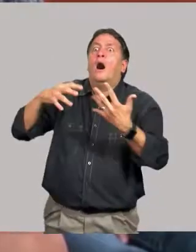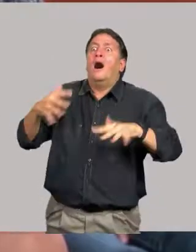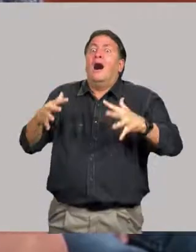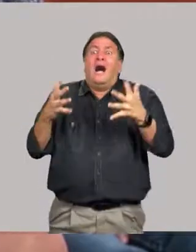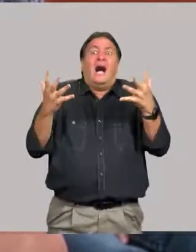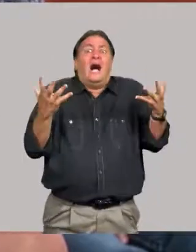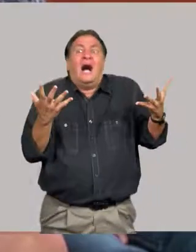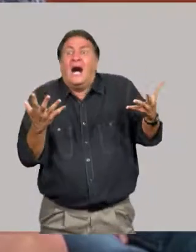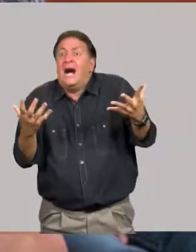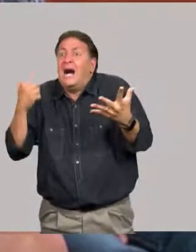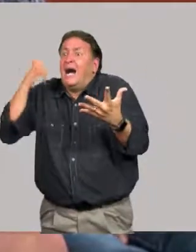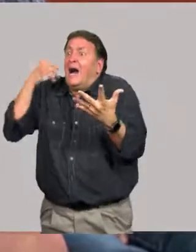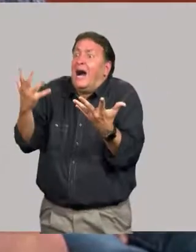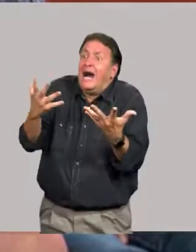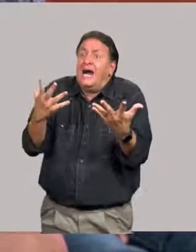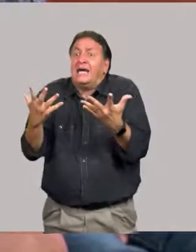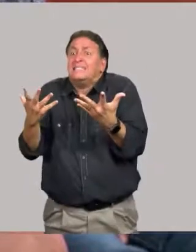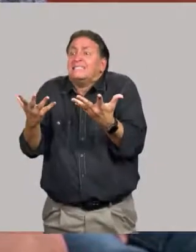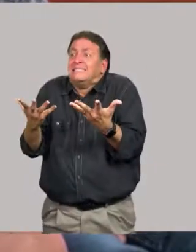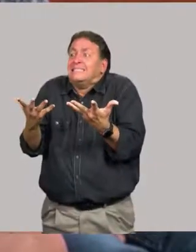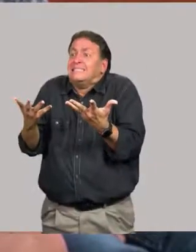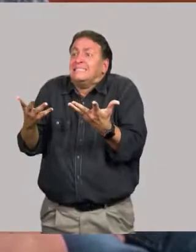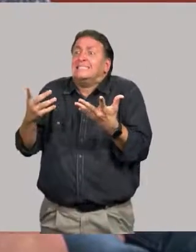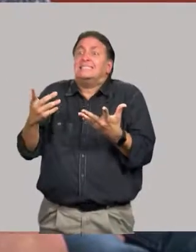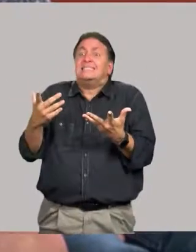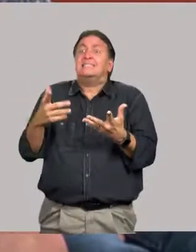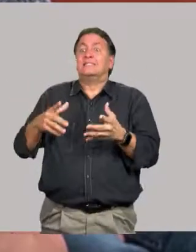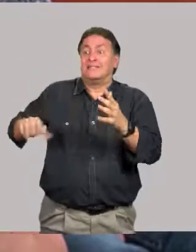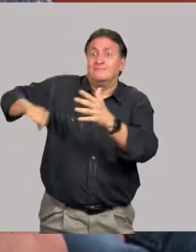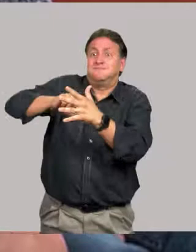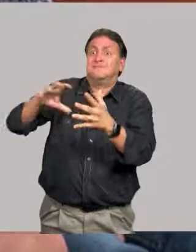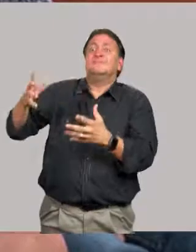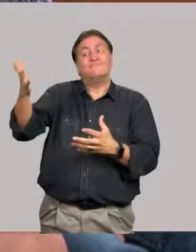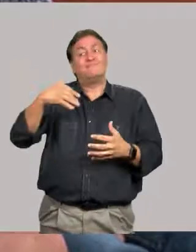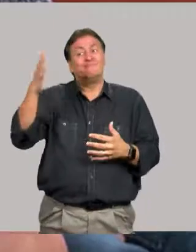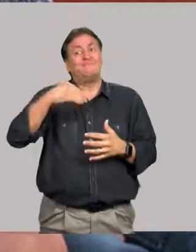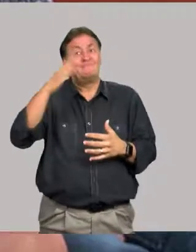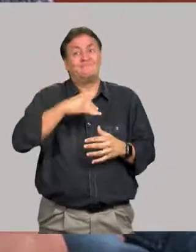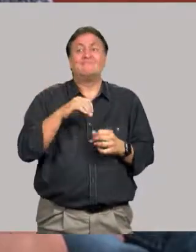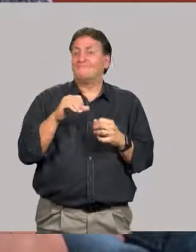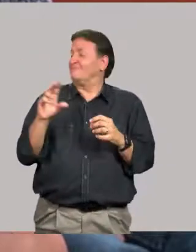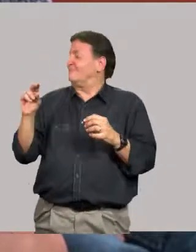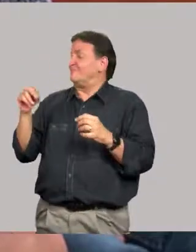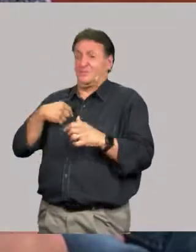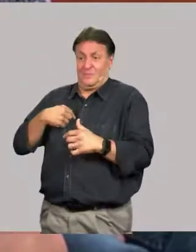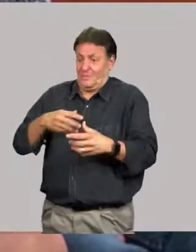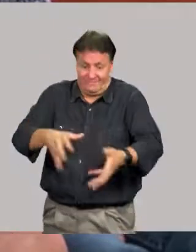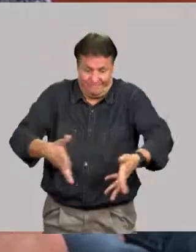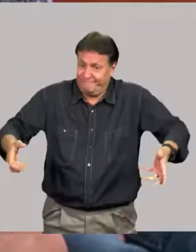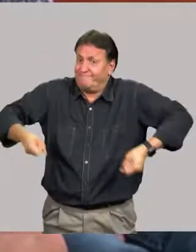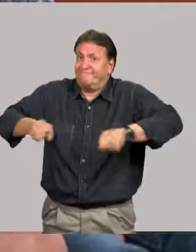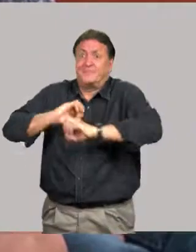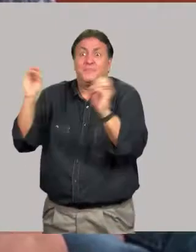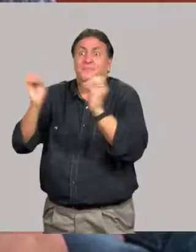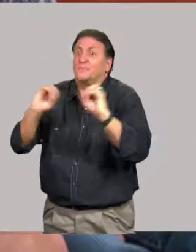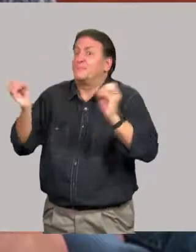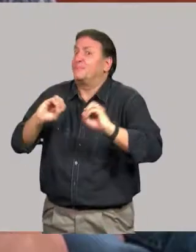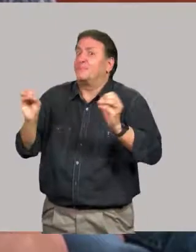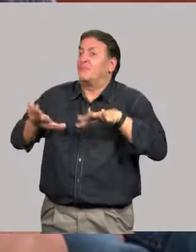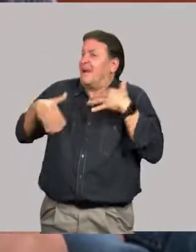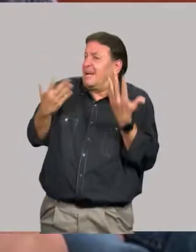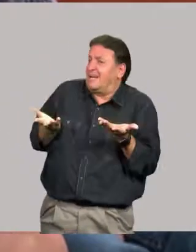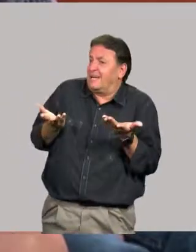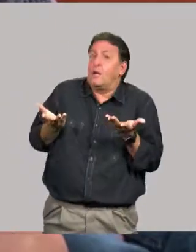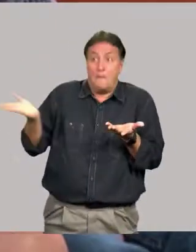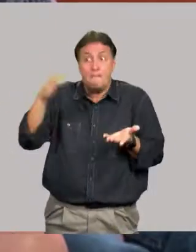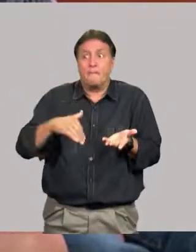Oh no, I really thought that this storm was going to miss us, but it looks like it's headed right for us. We better get ready. Yeah, we weren't ready for when Ike hit.